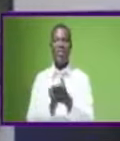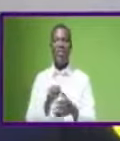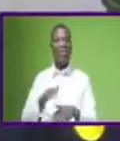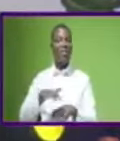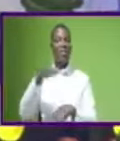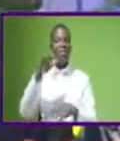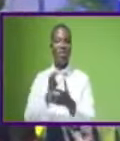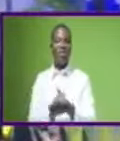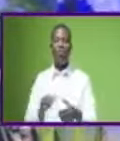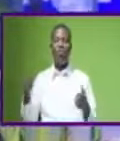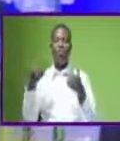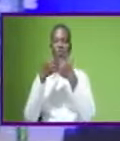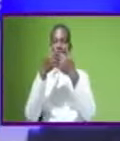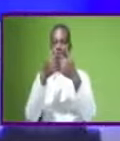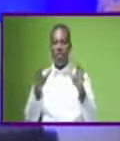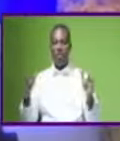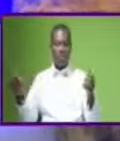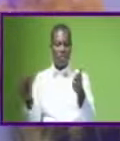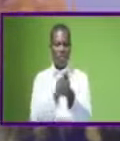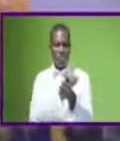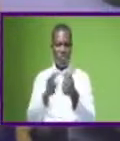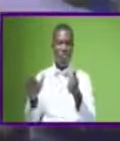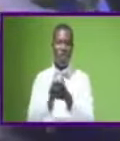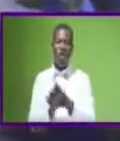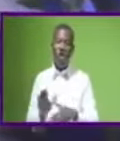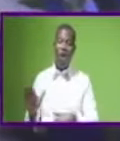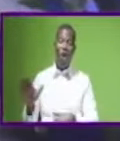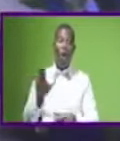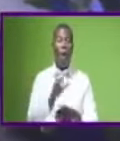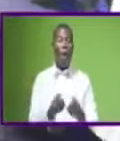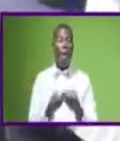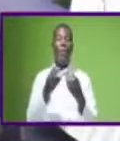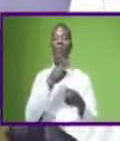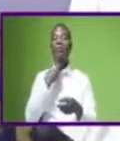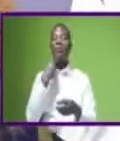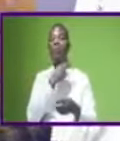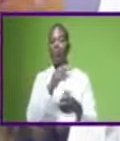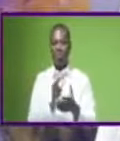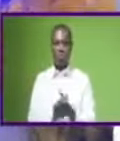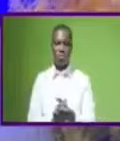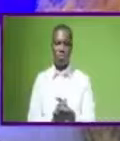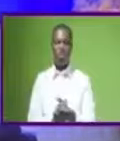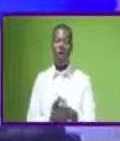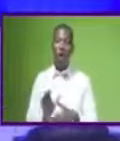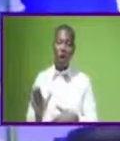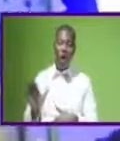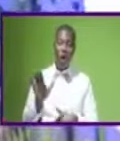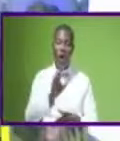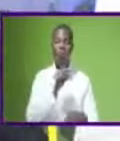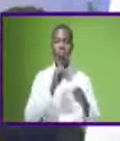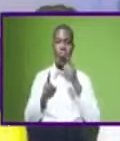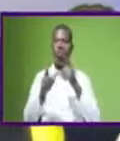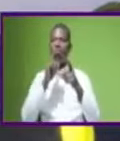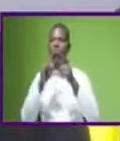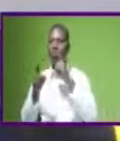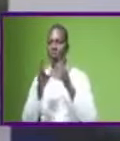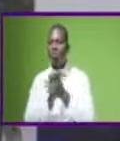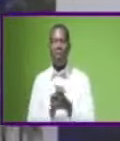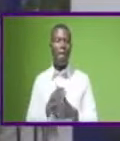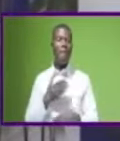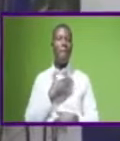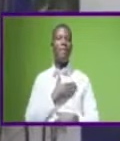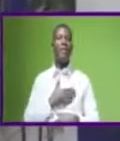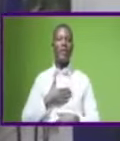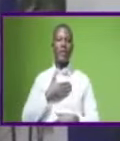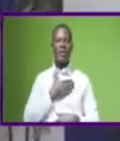bedding, a beggar, a soft one, pimpim. Yes, Obia Kaby, Mepa